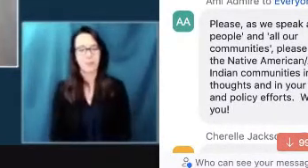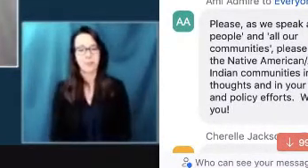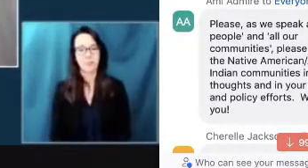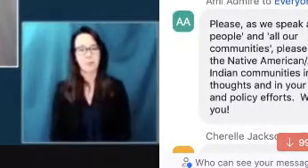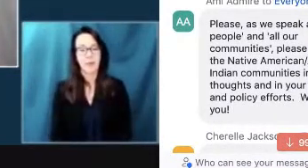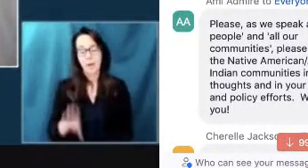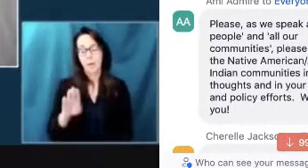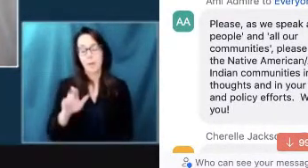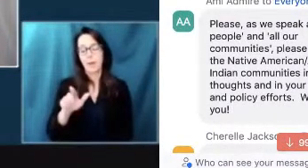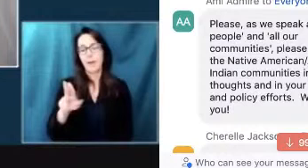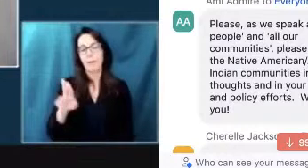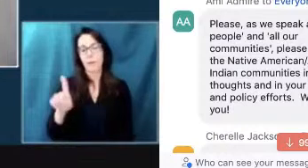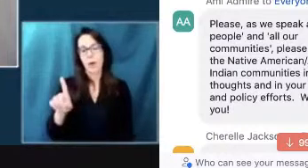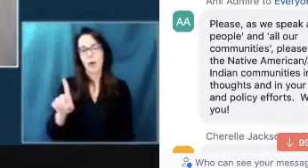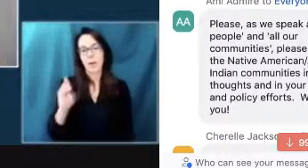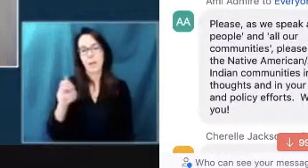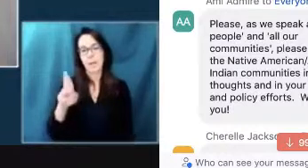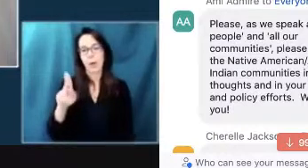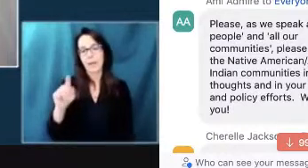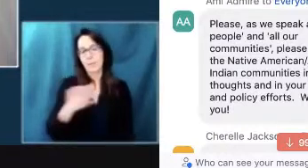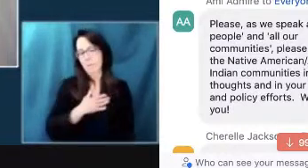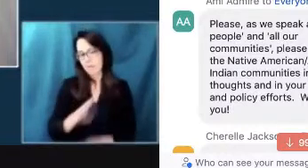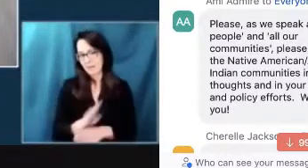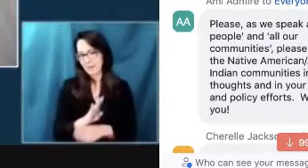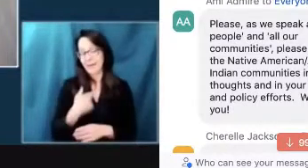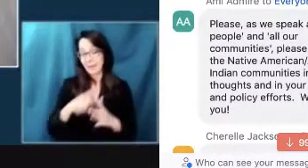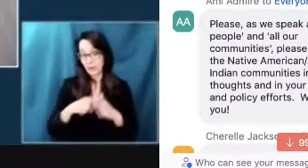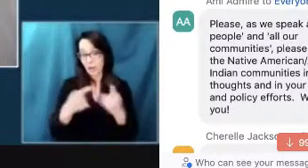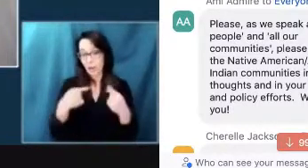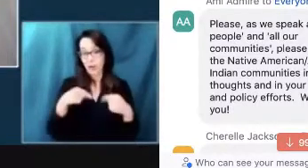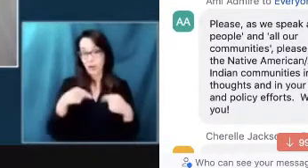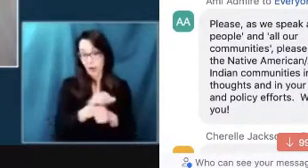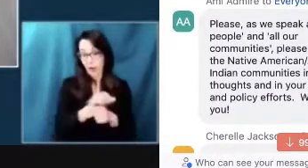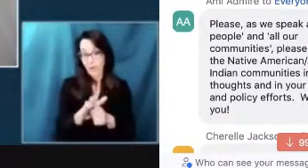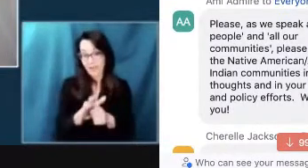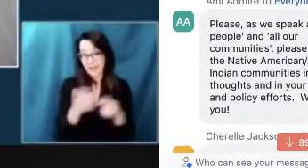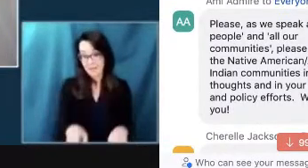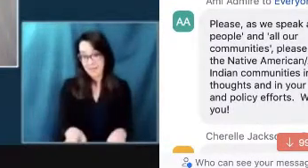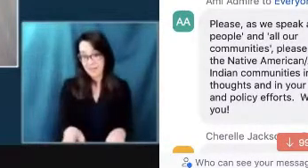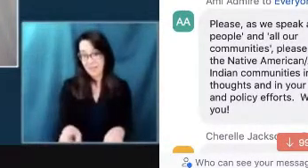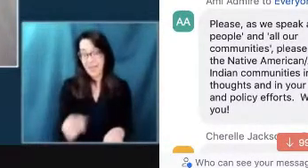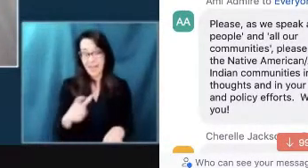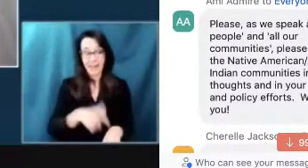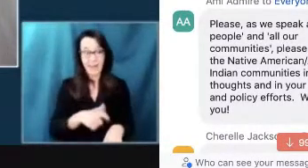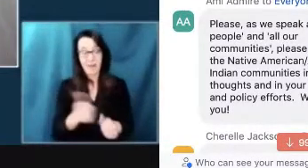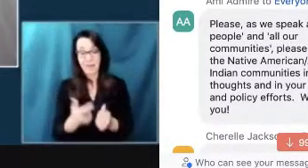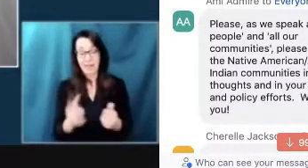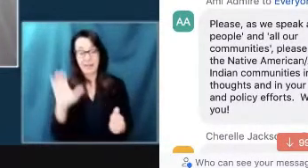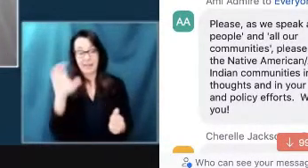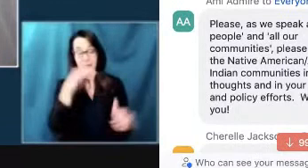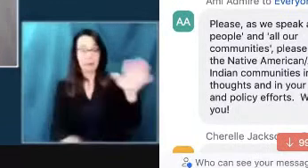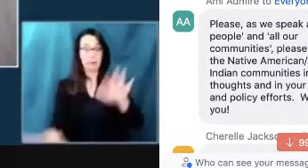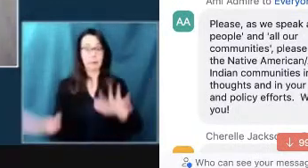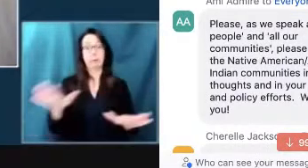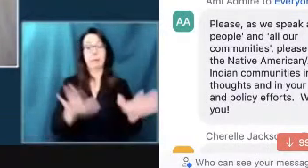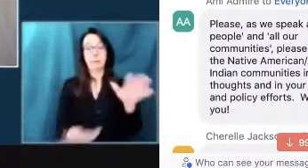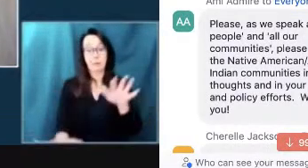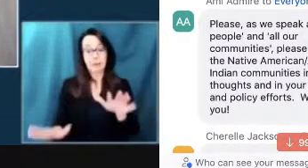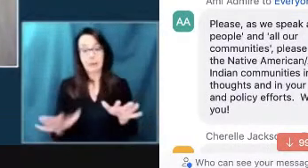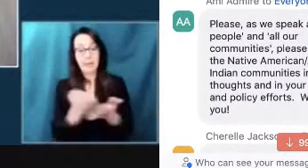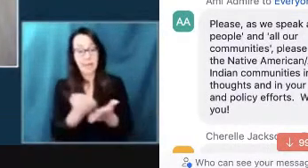in Montebello during the height of the pandemic, at a time when everything seemed uncertain and the economy was still struggling to